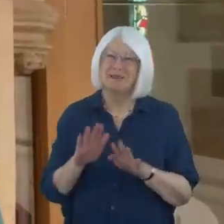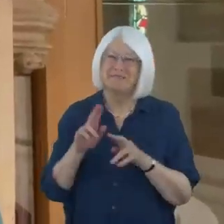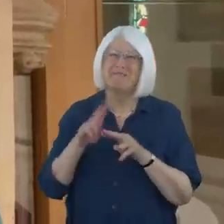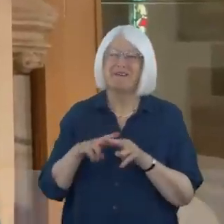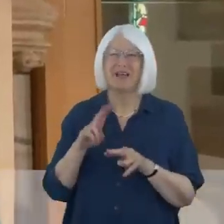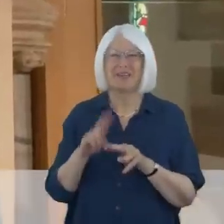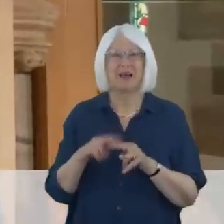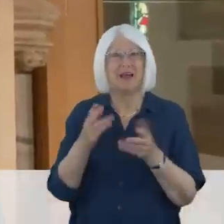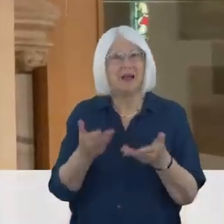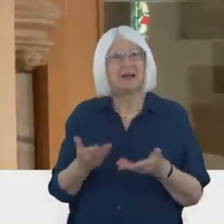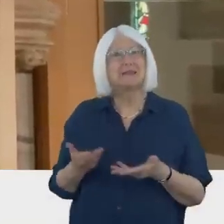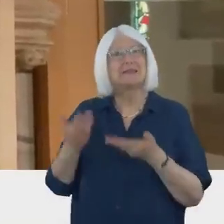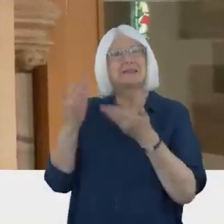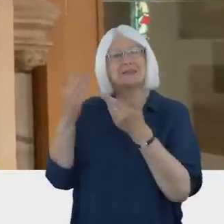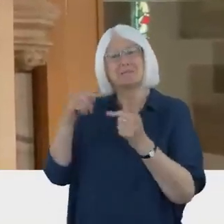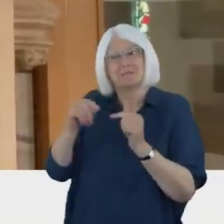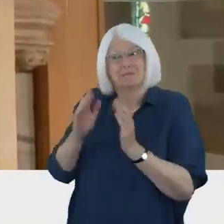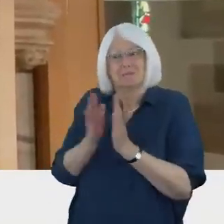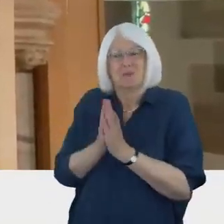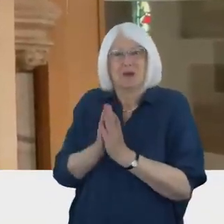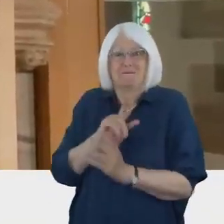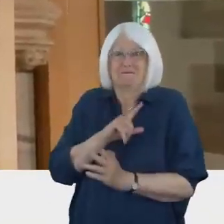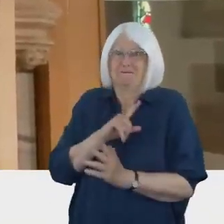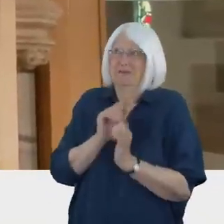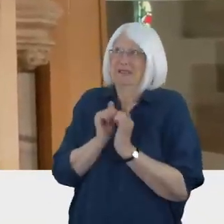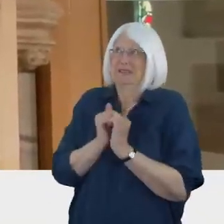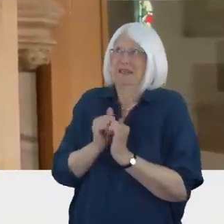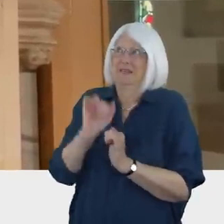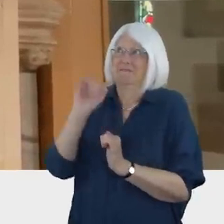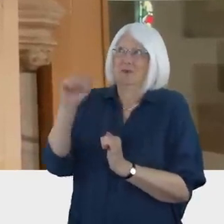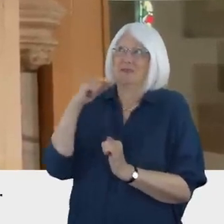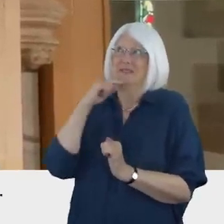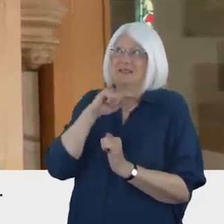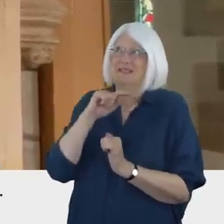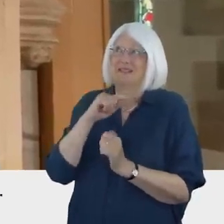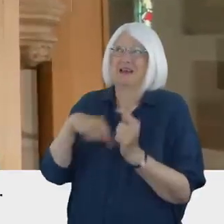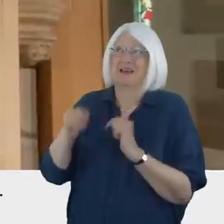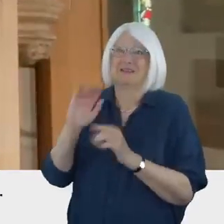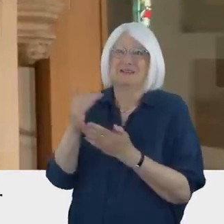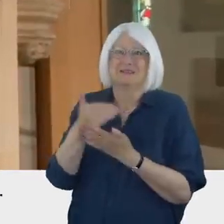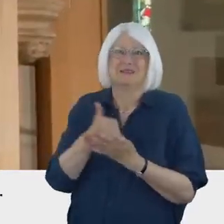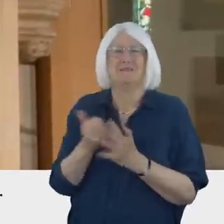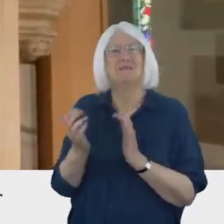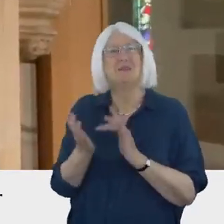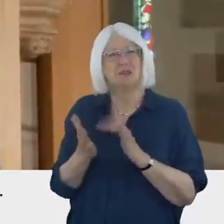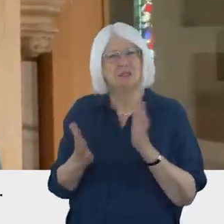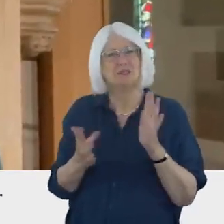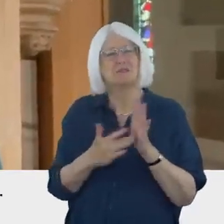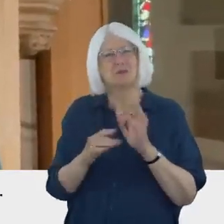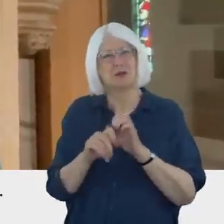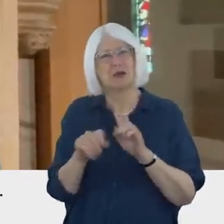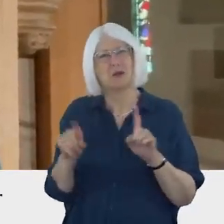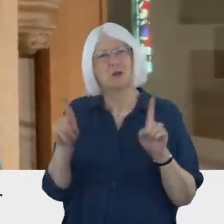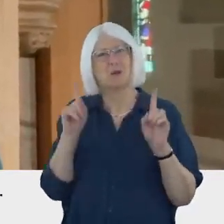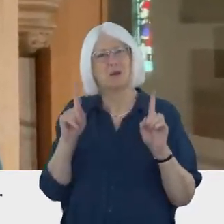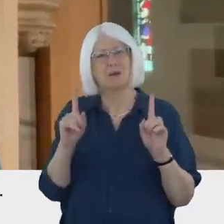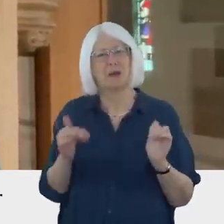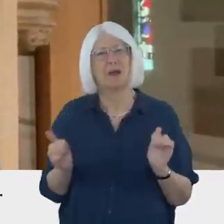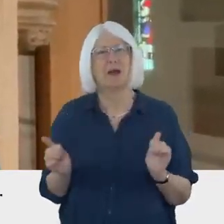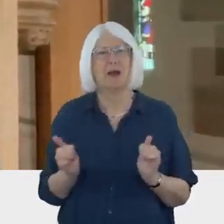Merciful Father, accept these prayers for the sake of your Son, our Saviour, Jesus Christ, our